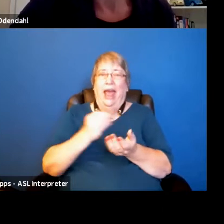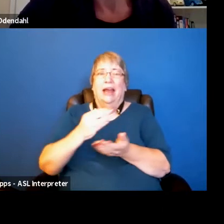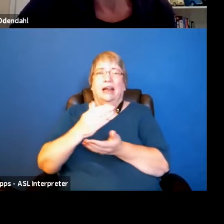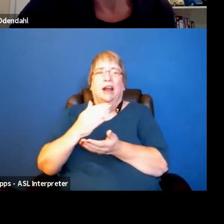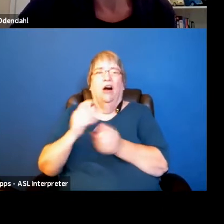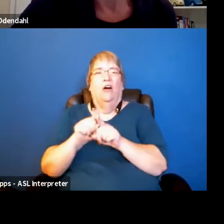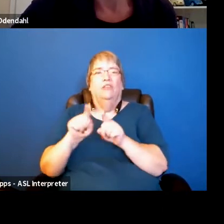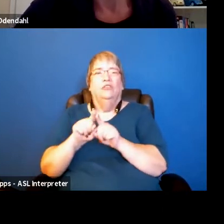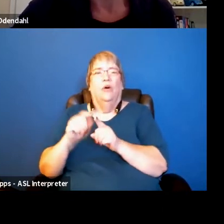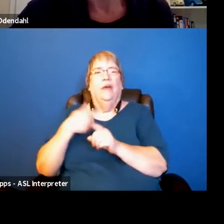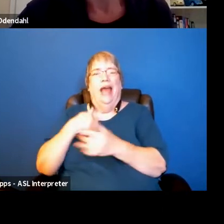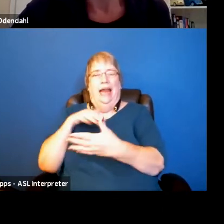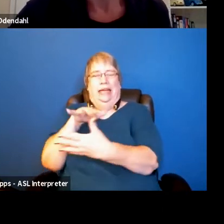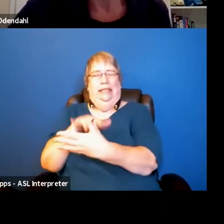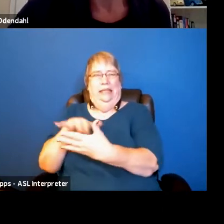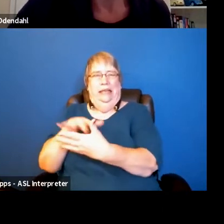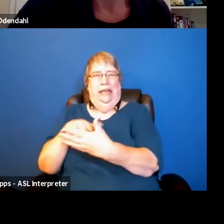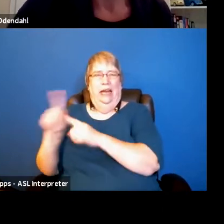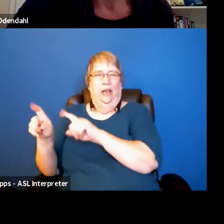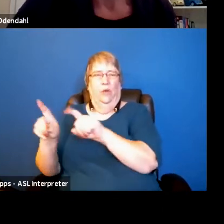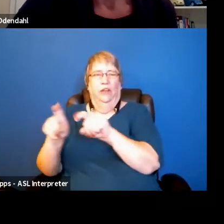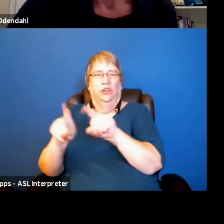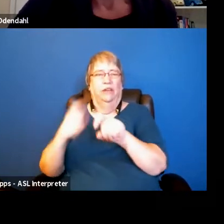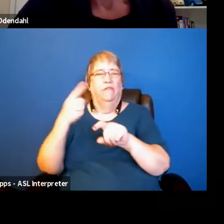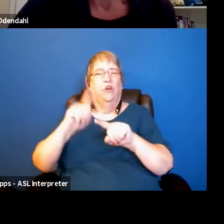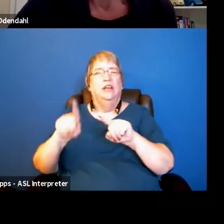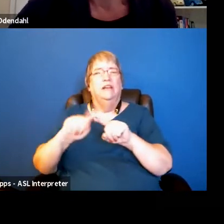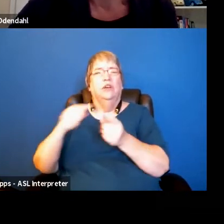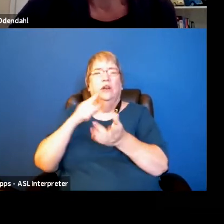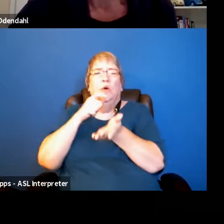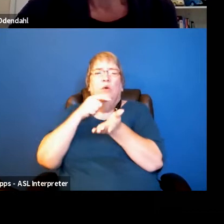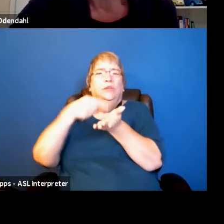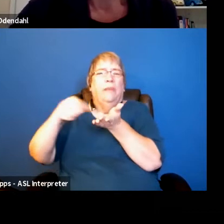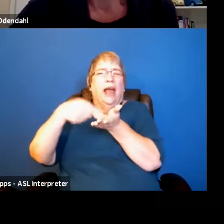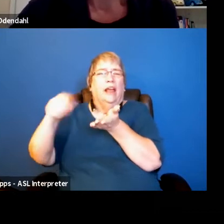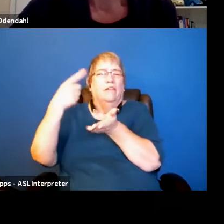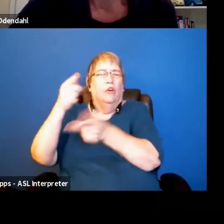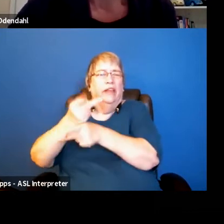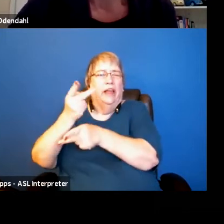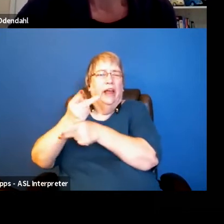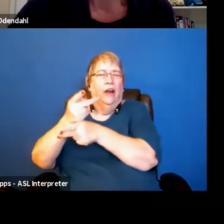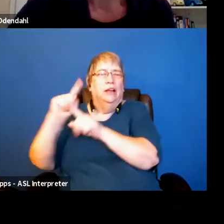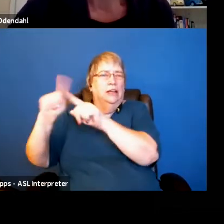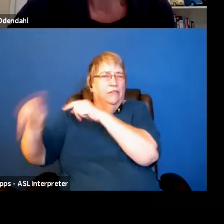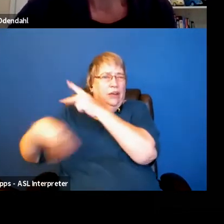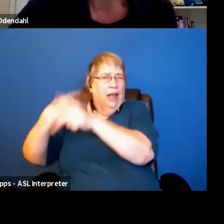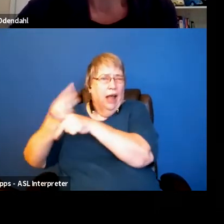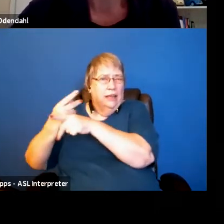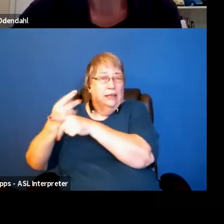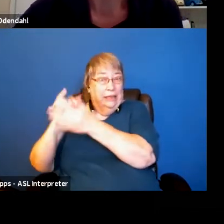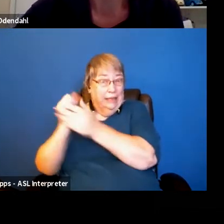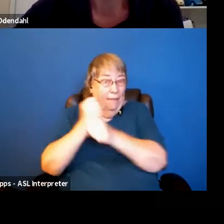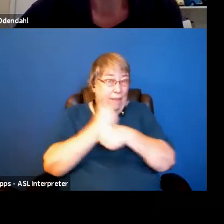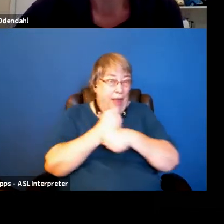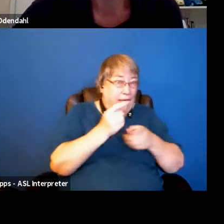study questions as they relate to different payer types. And generally, ultimately the goal was to illustrate or